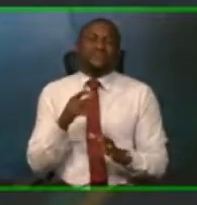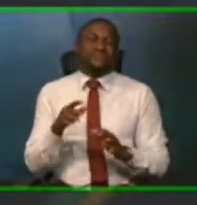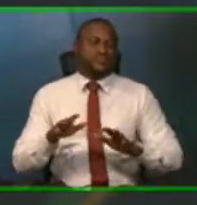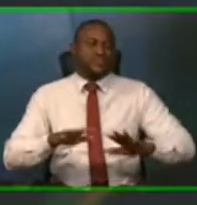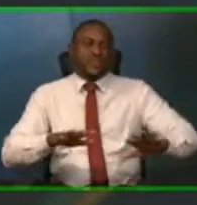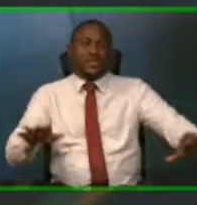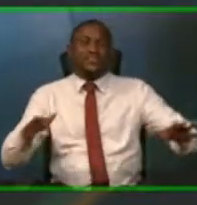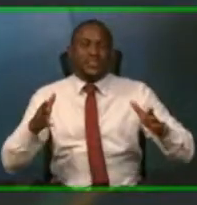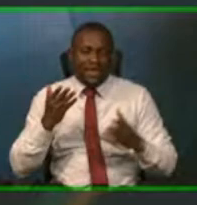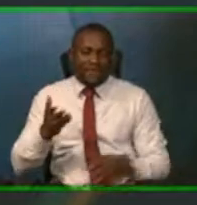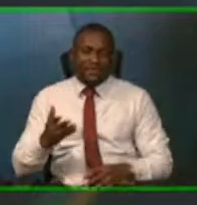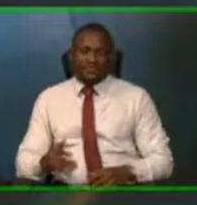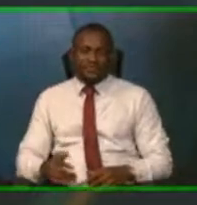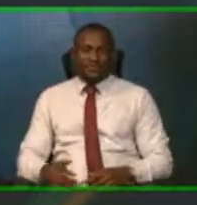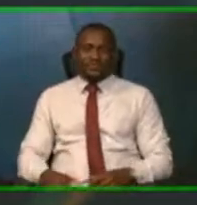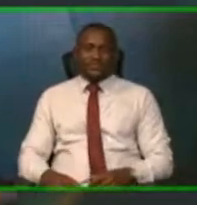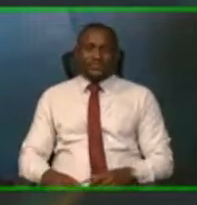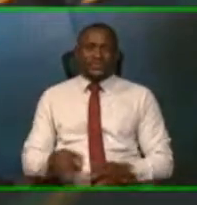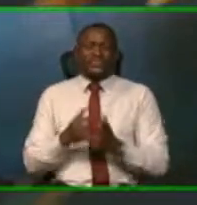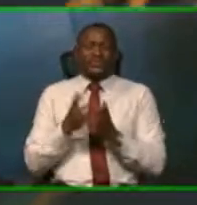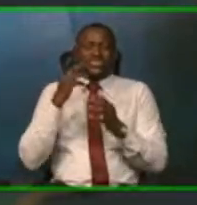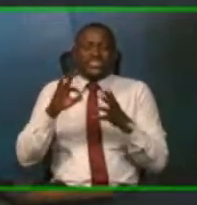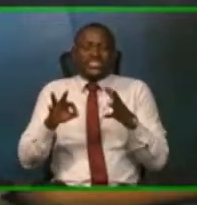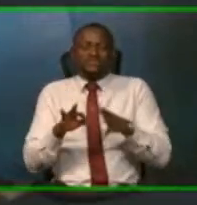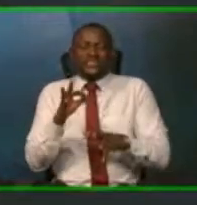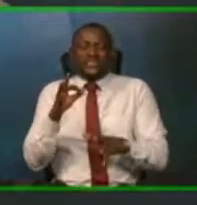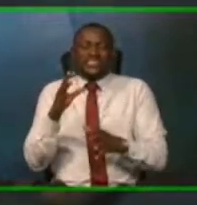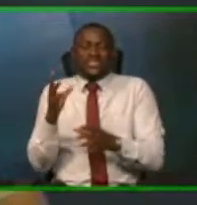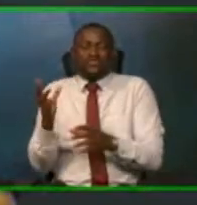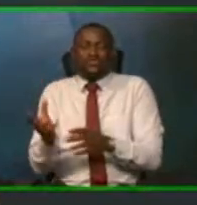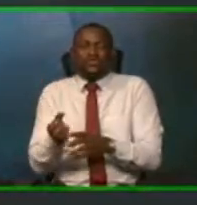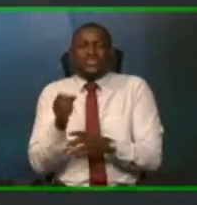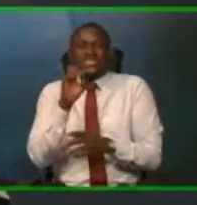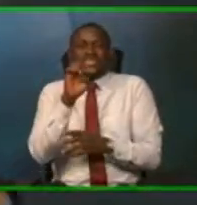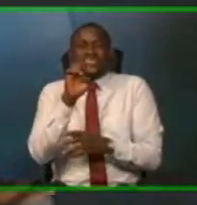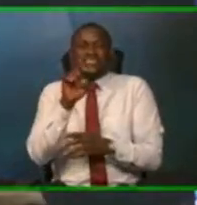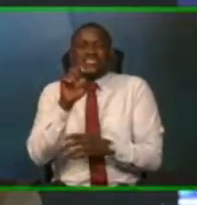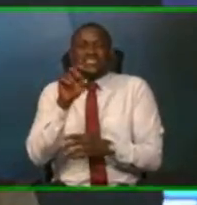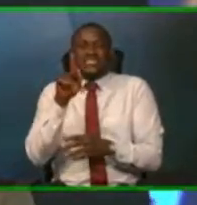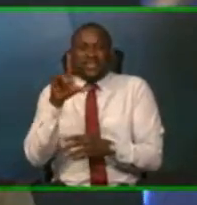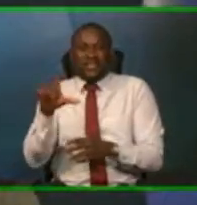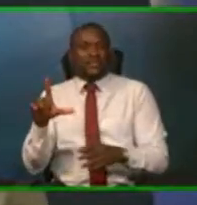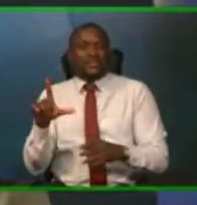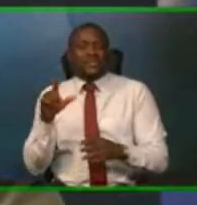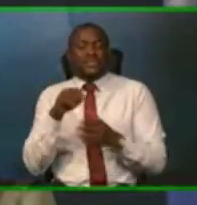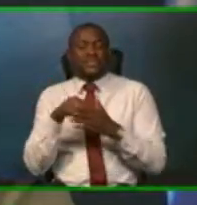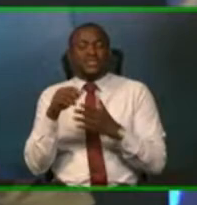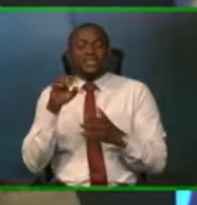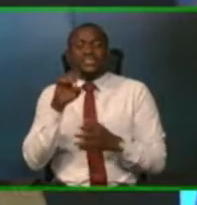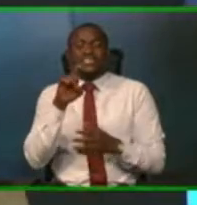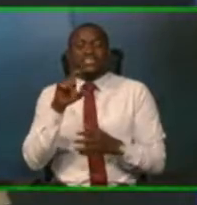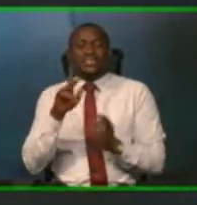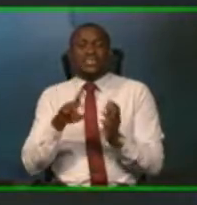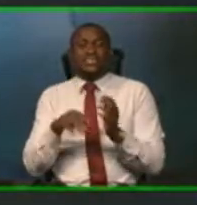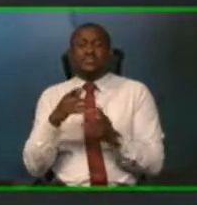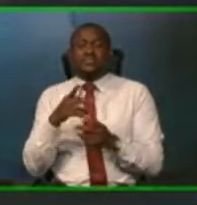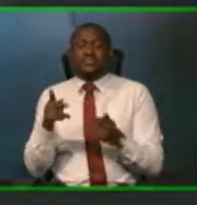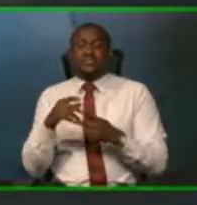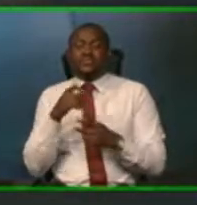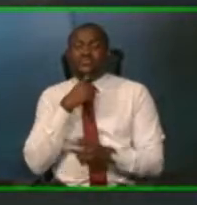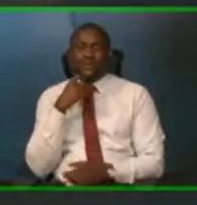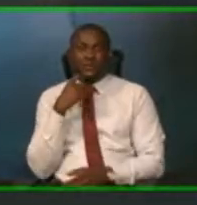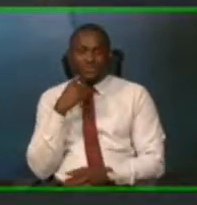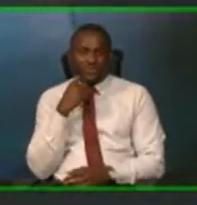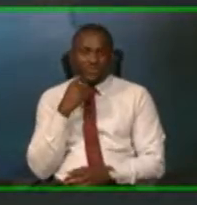atmosphere. It was the Spirit that took Ezekiel. When you read Ezekiel 37 in the valley of the dry bones, please